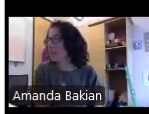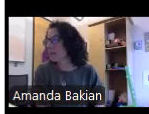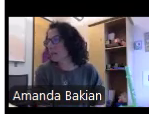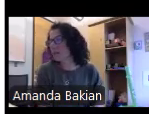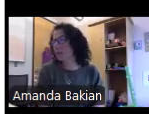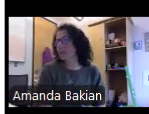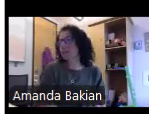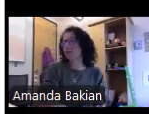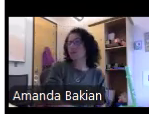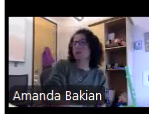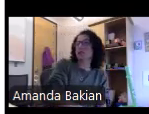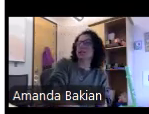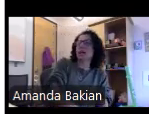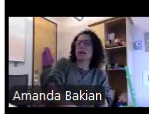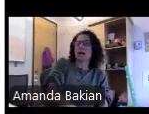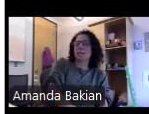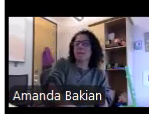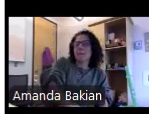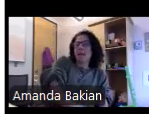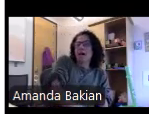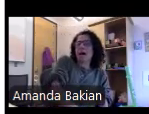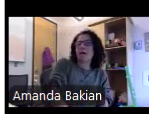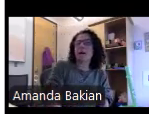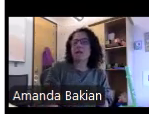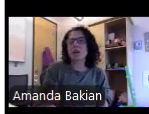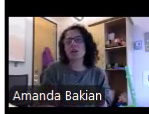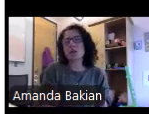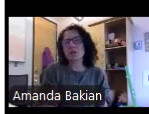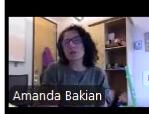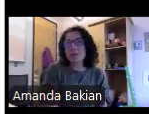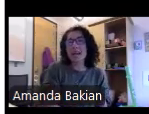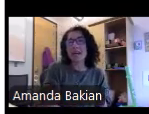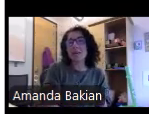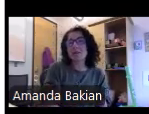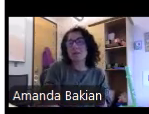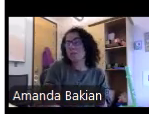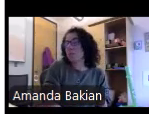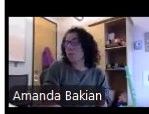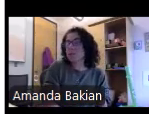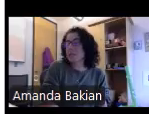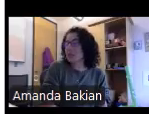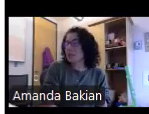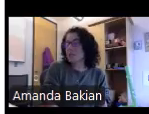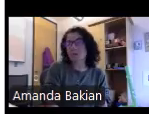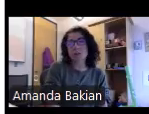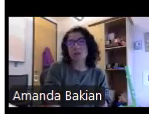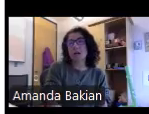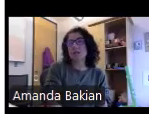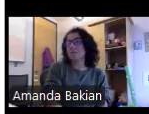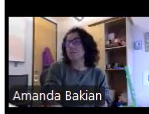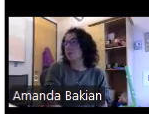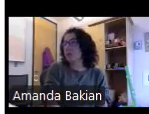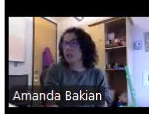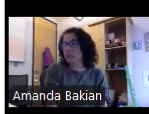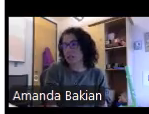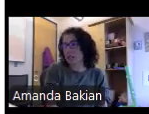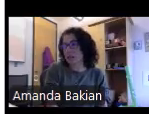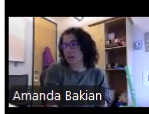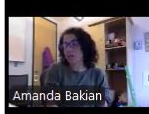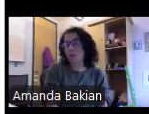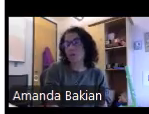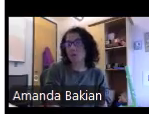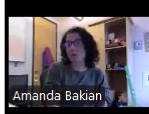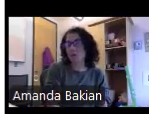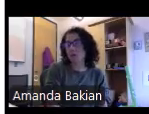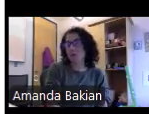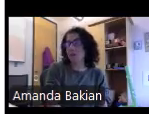talk about a study that we've done here locally on looking at what we're seeing in terms of early autism screening